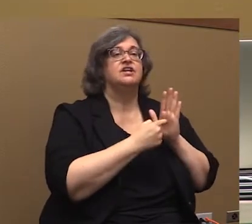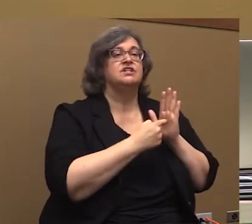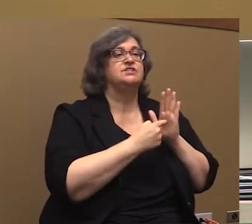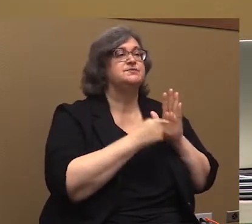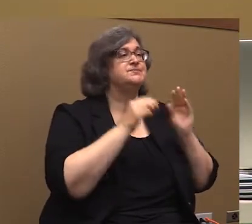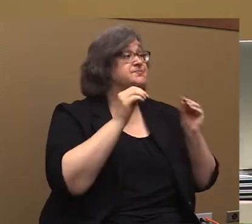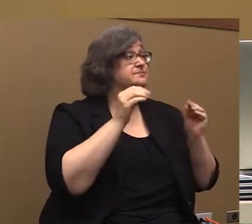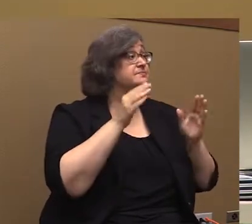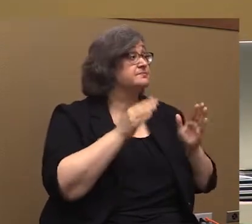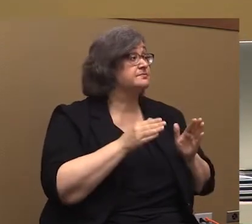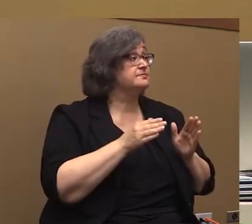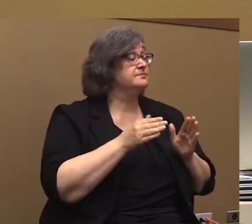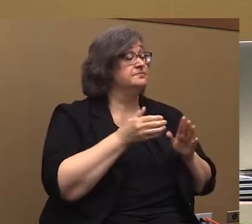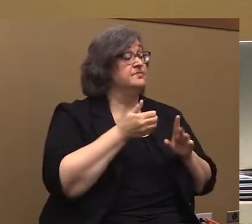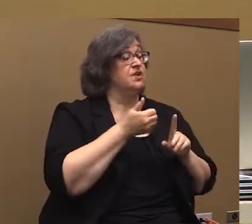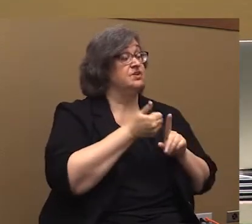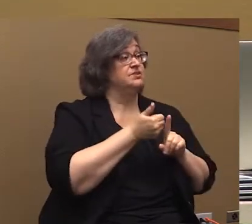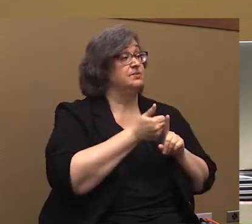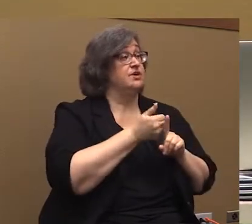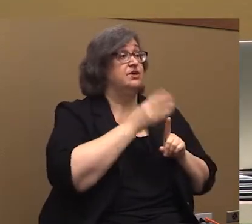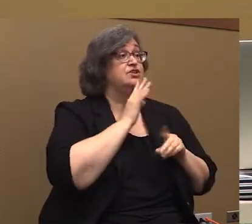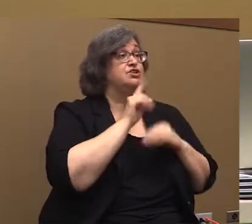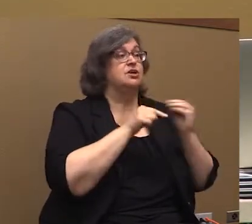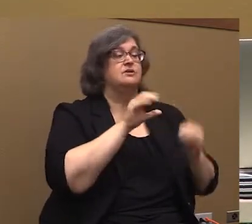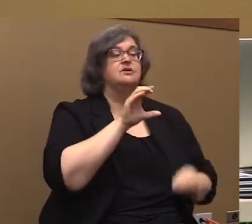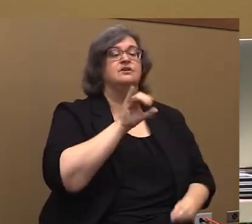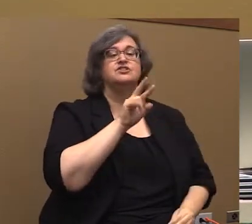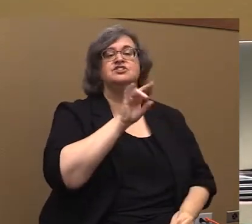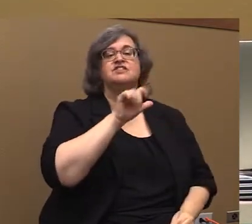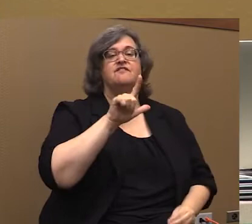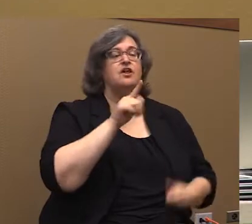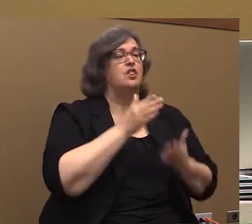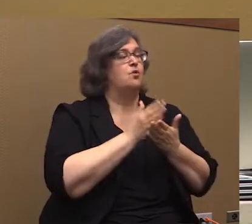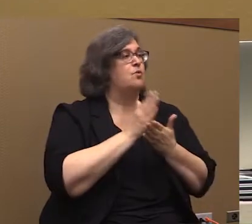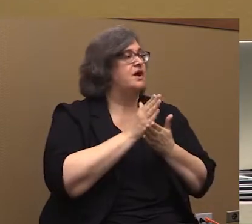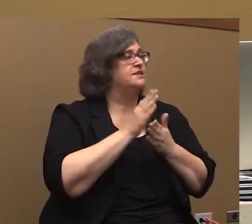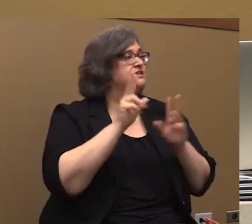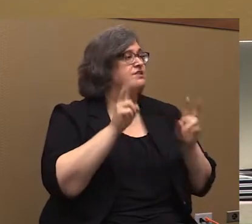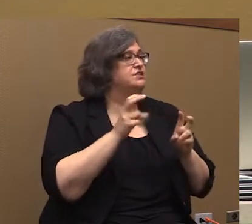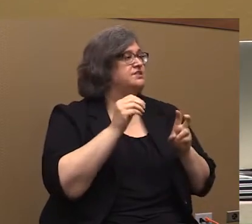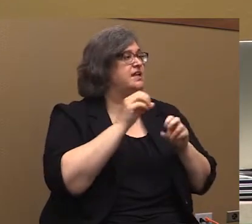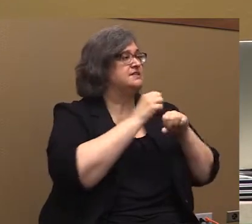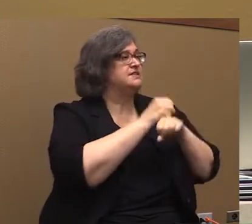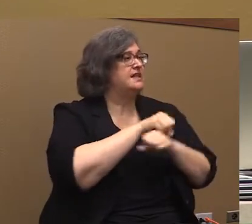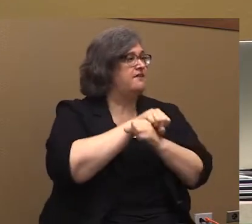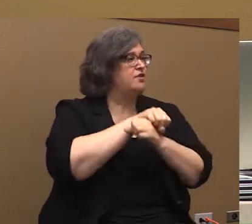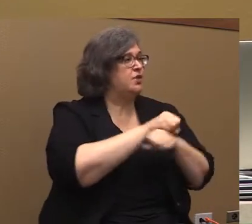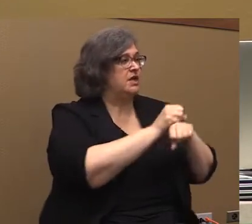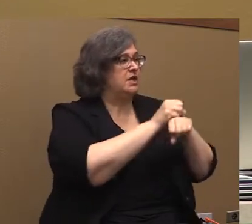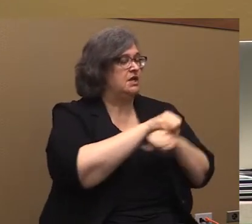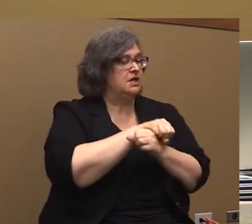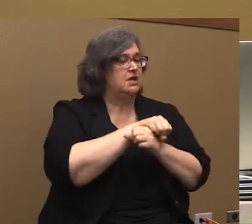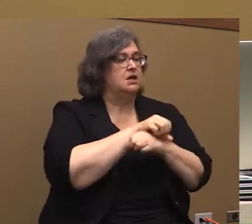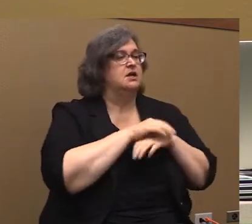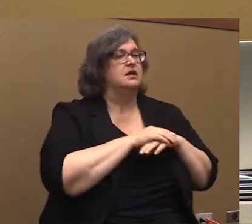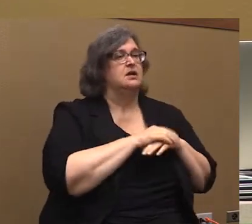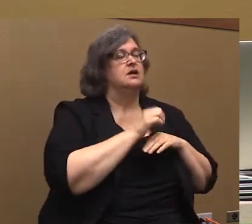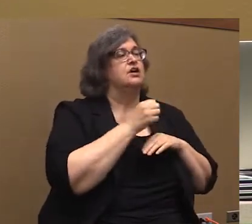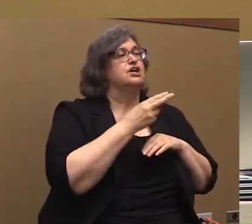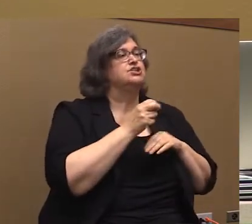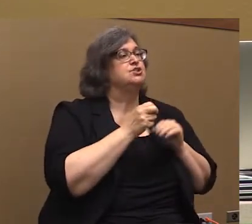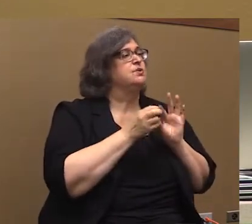in these examples, the teacher was talking about civil rights issues